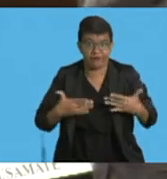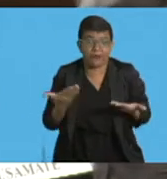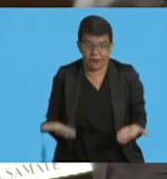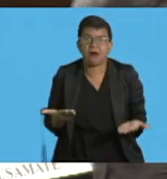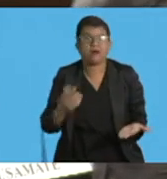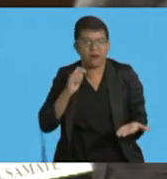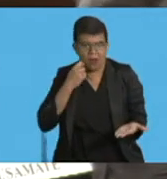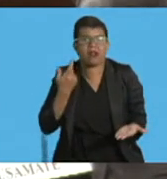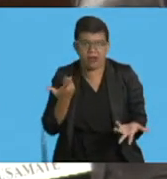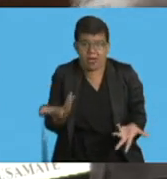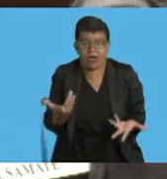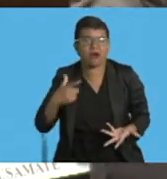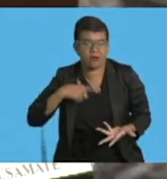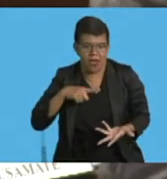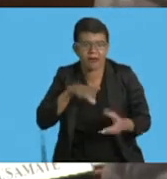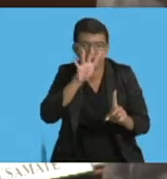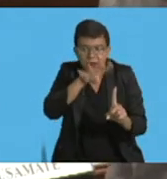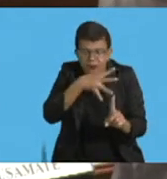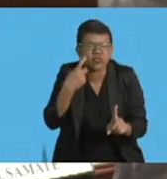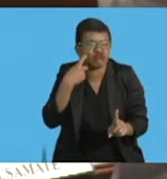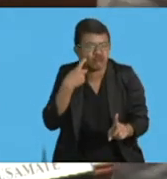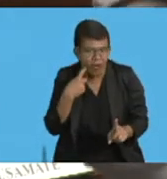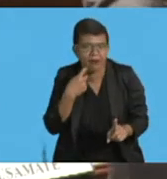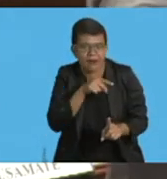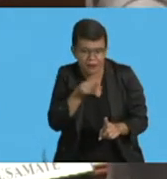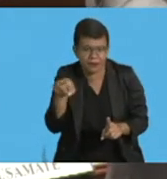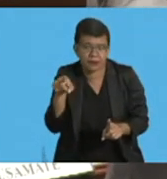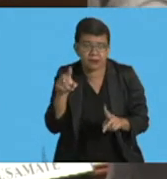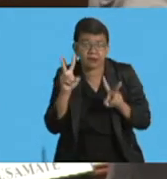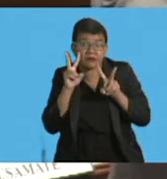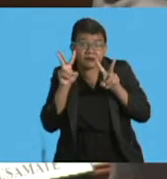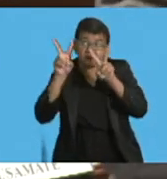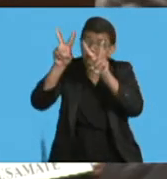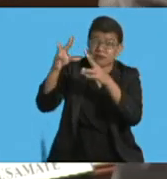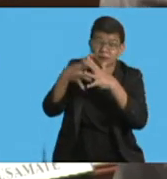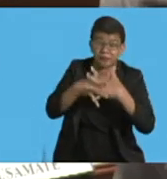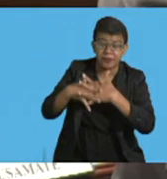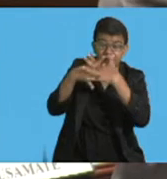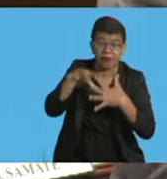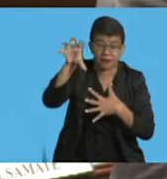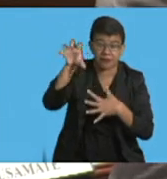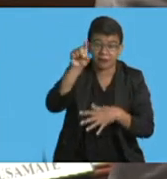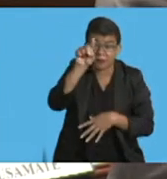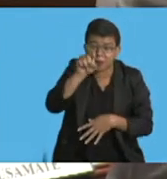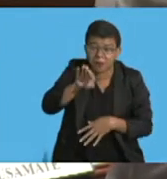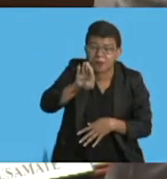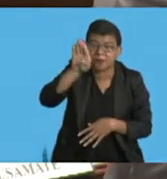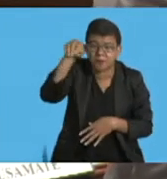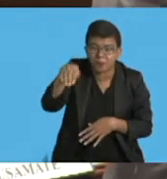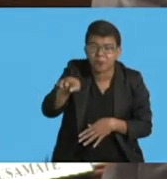the long-term bonds in the US market. Generally, when it starts inverting, that's generally an indication that a